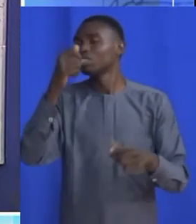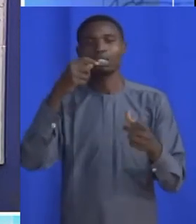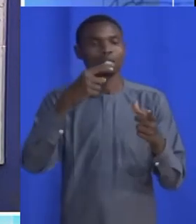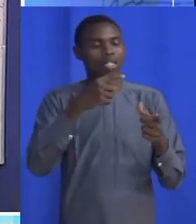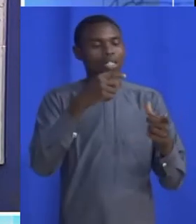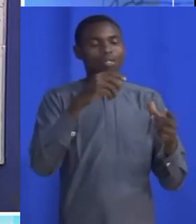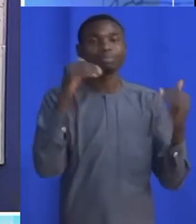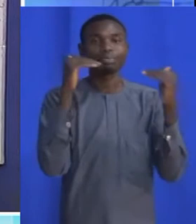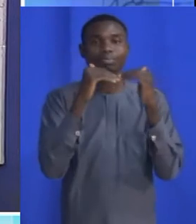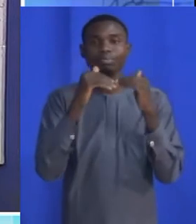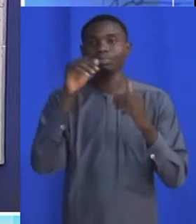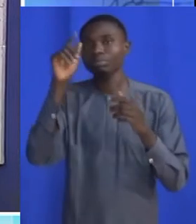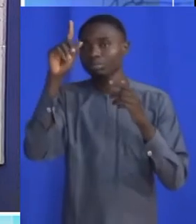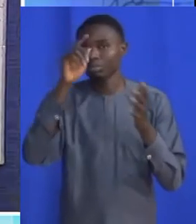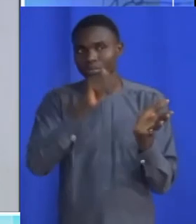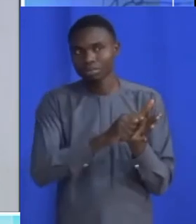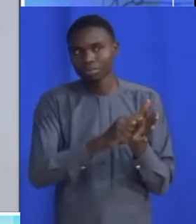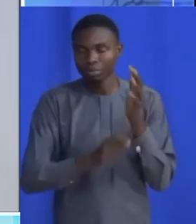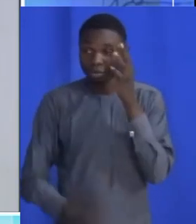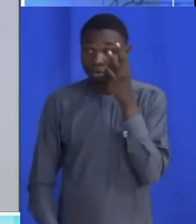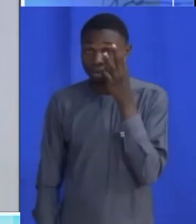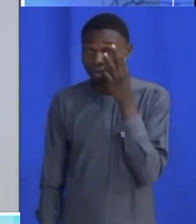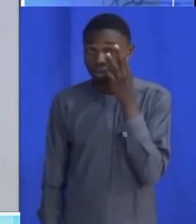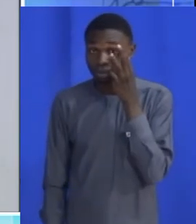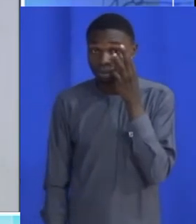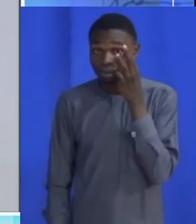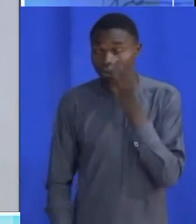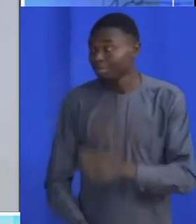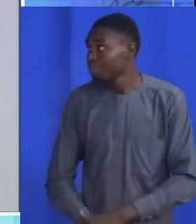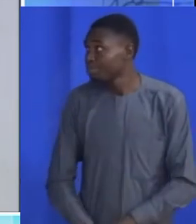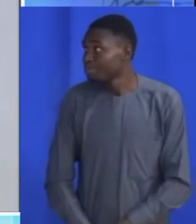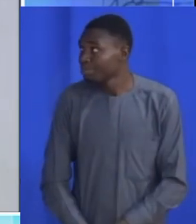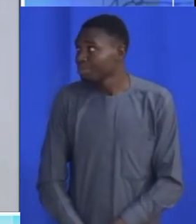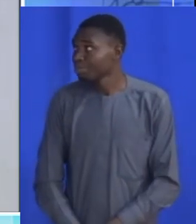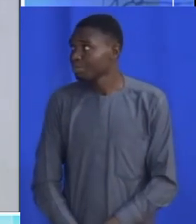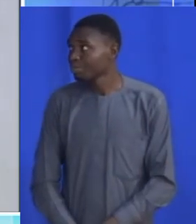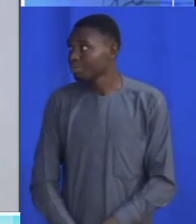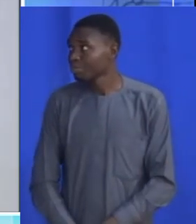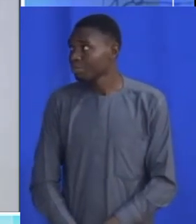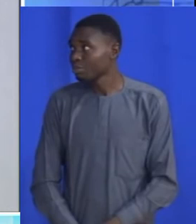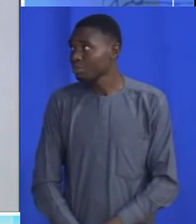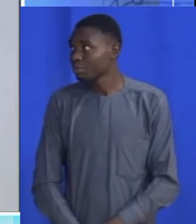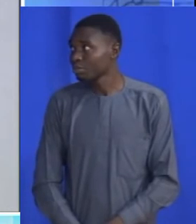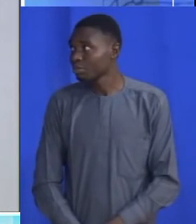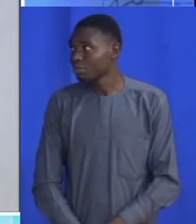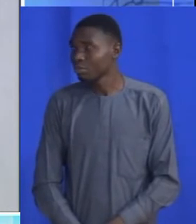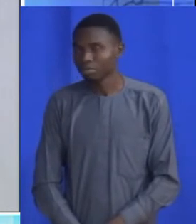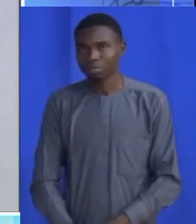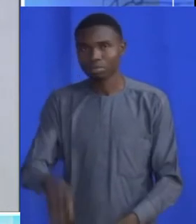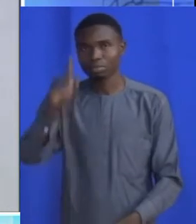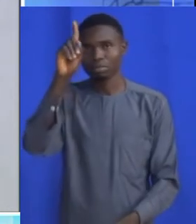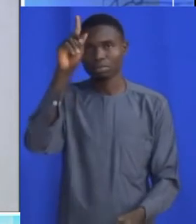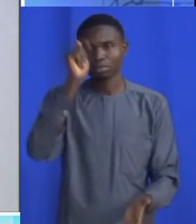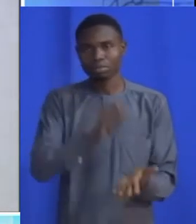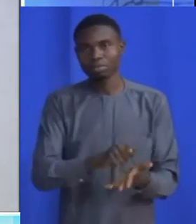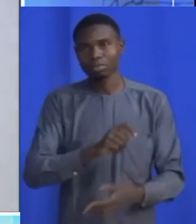going. That's a problem with the application of rule of law. Insanity, a madman who is mad, who is